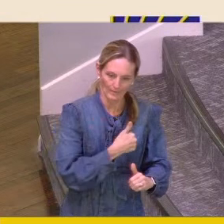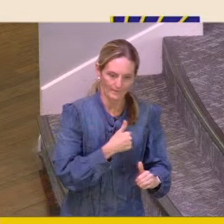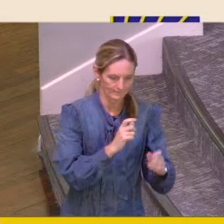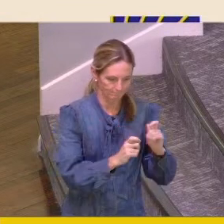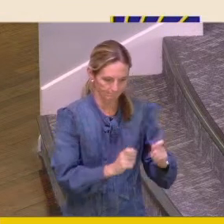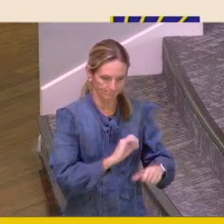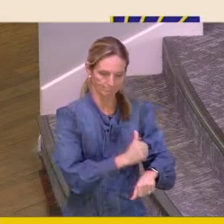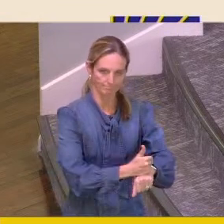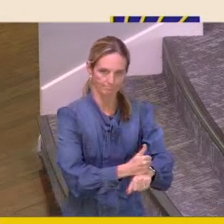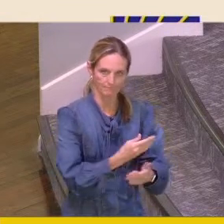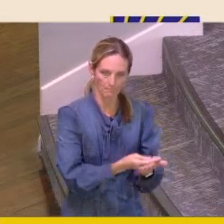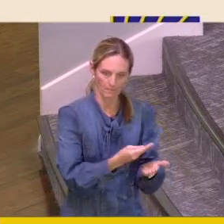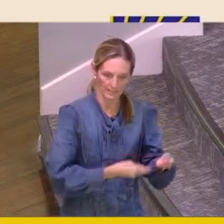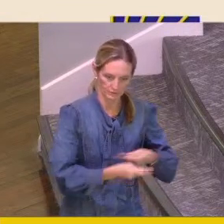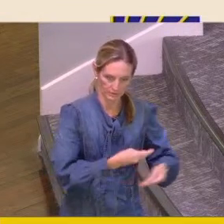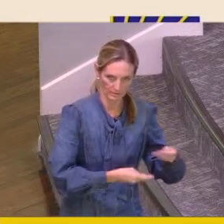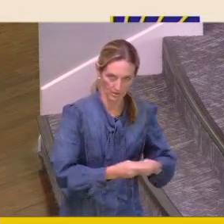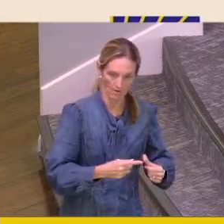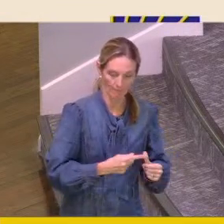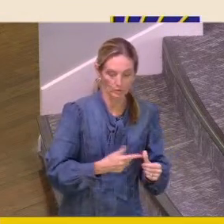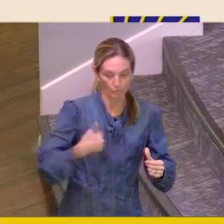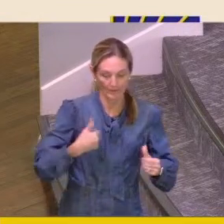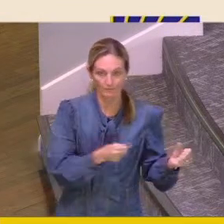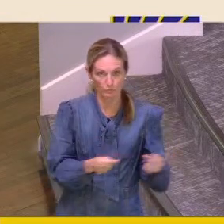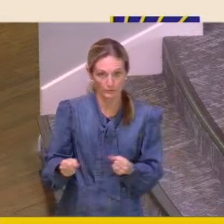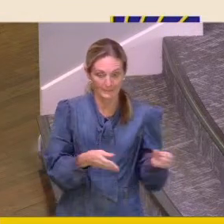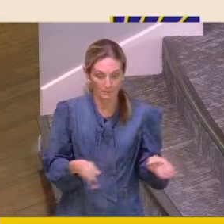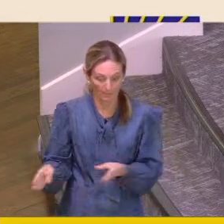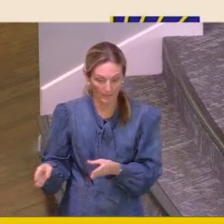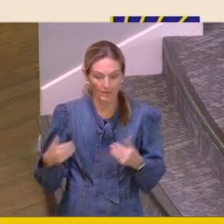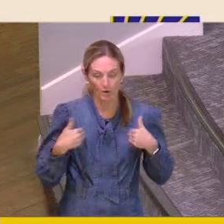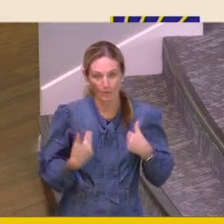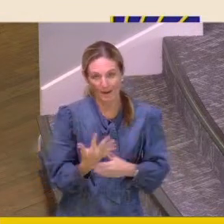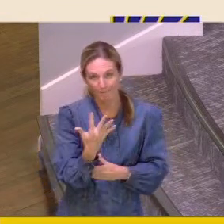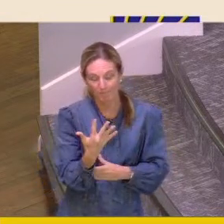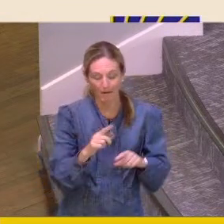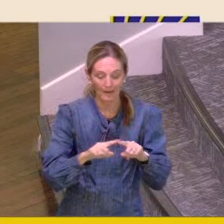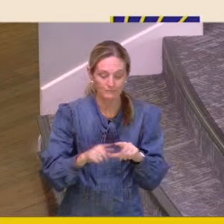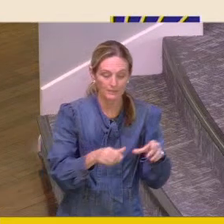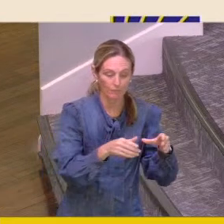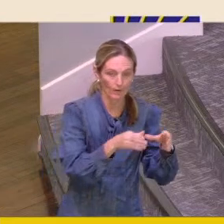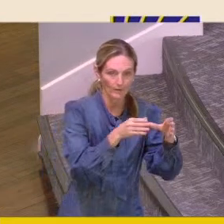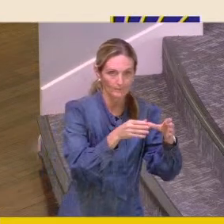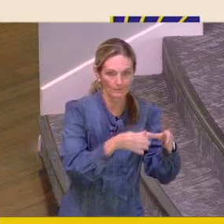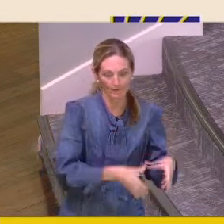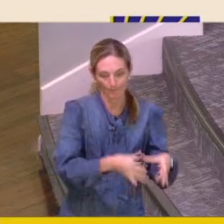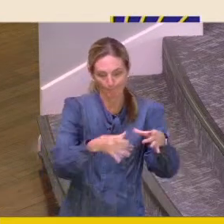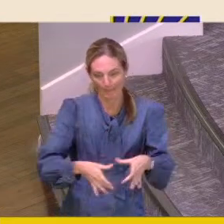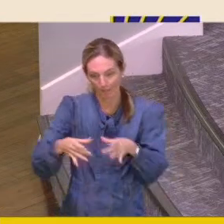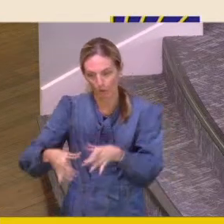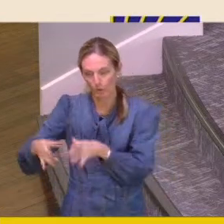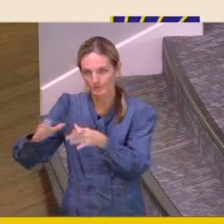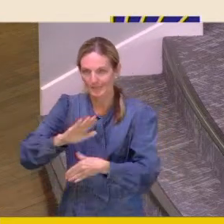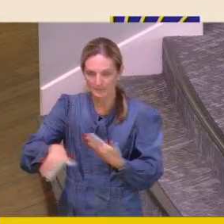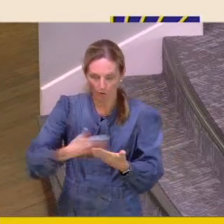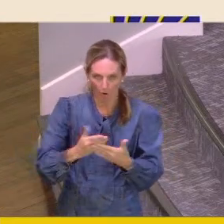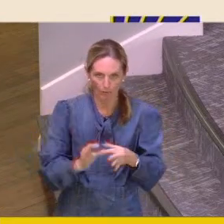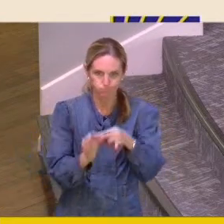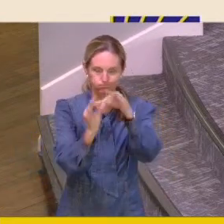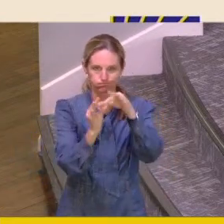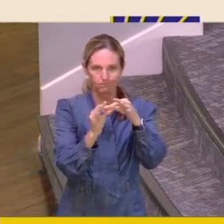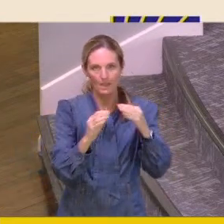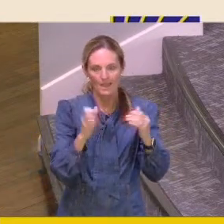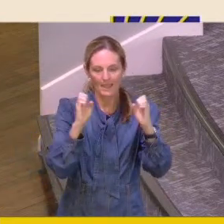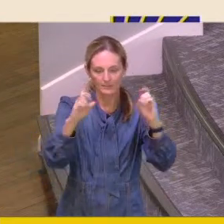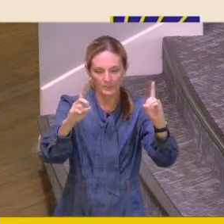do have our strategic plan. We've got the 5 different pillars. It's all rooted in that educational equity.